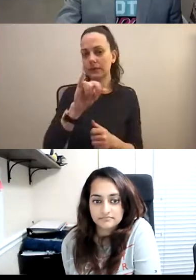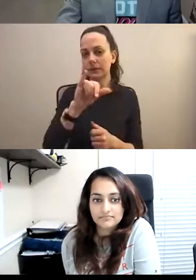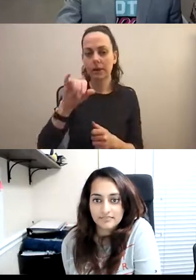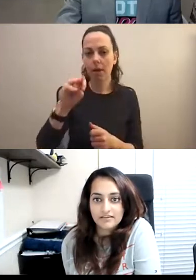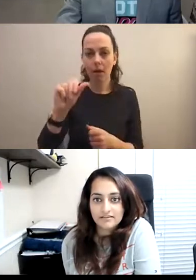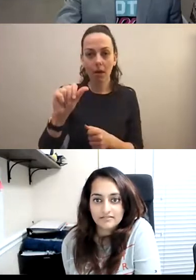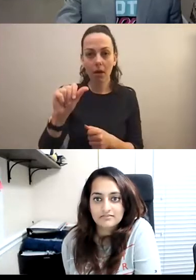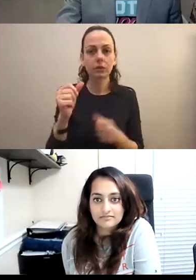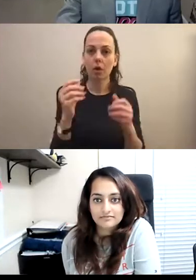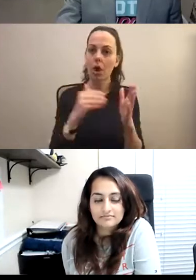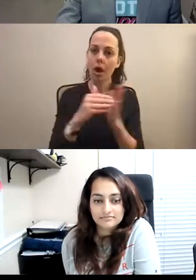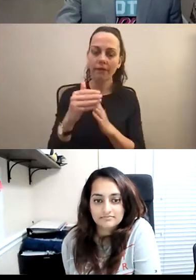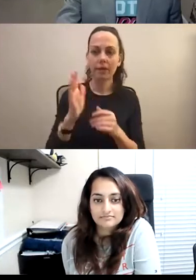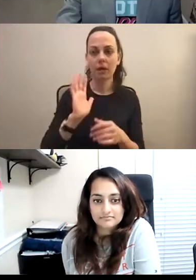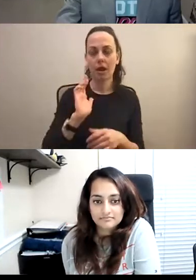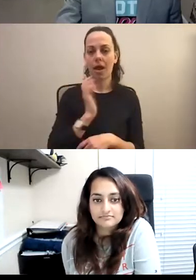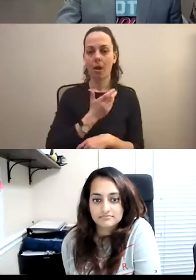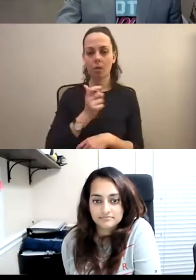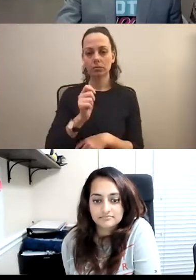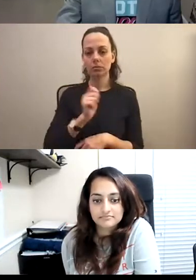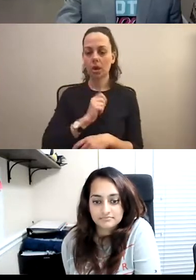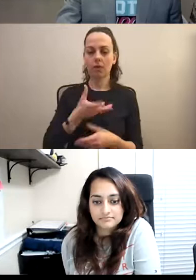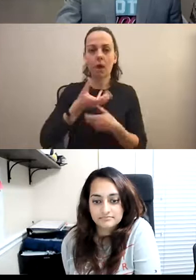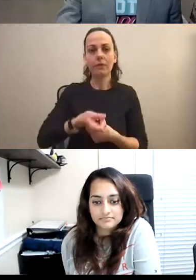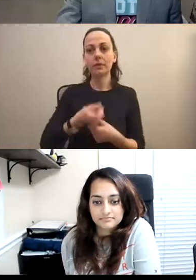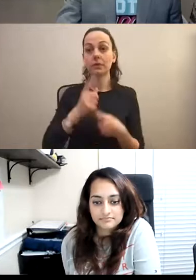a lot of the times our self-confidence, when